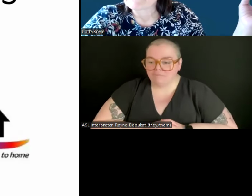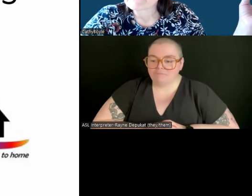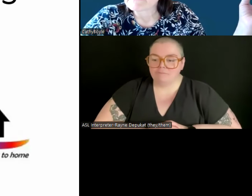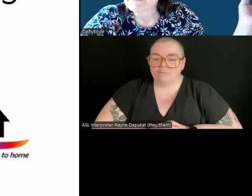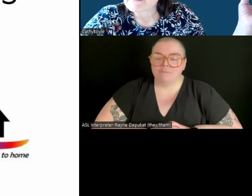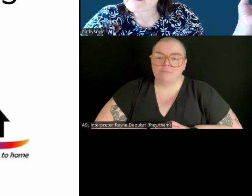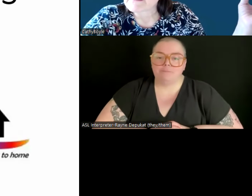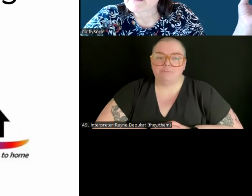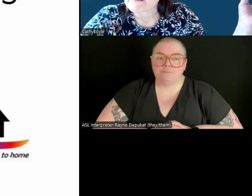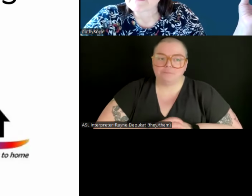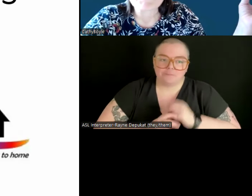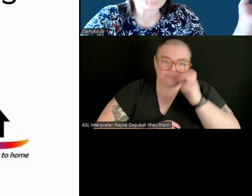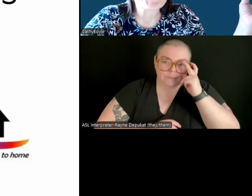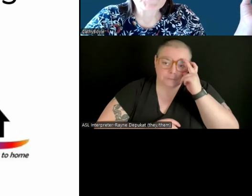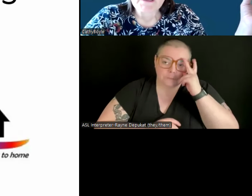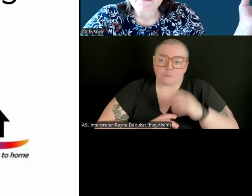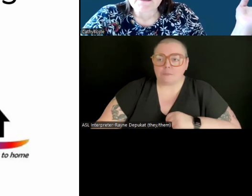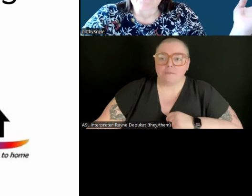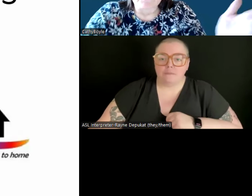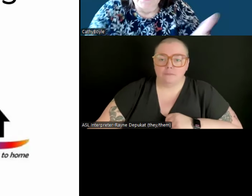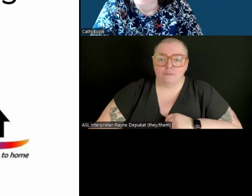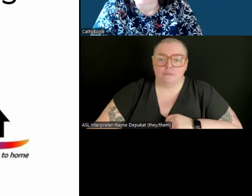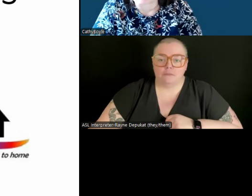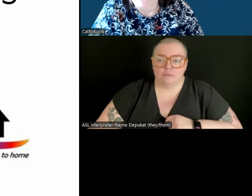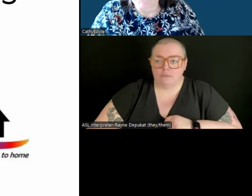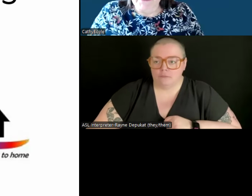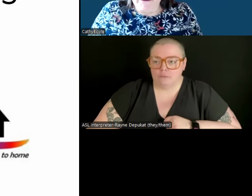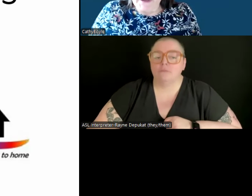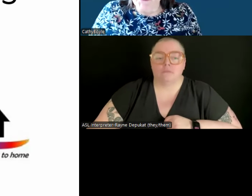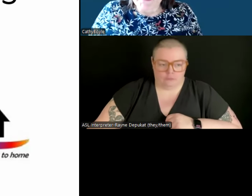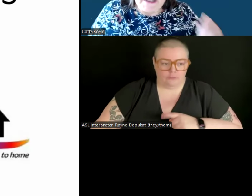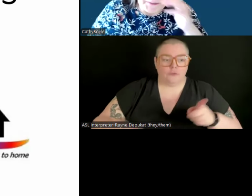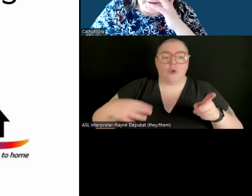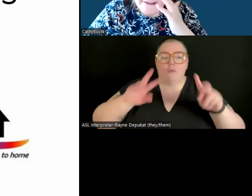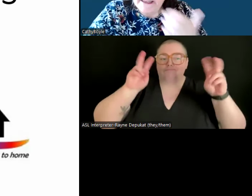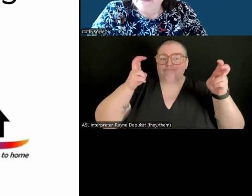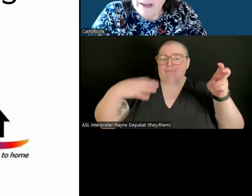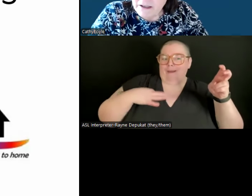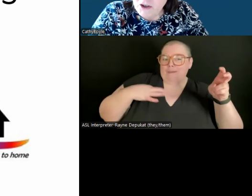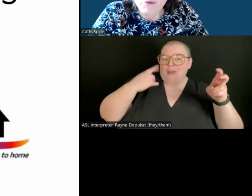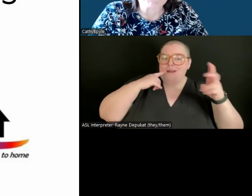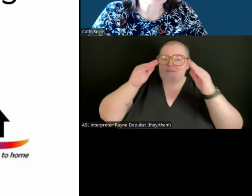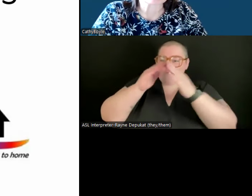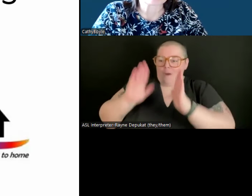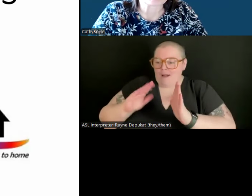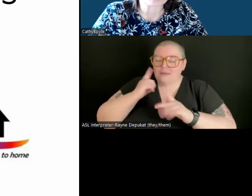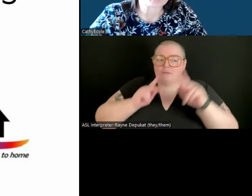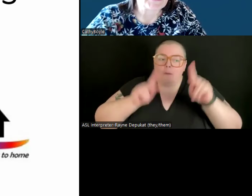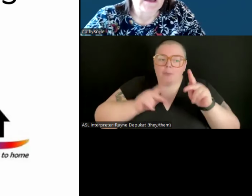And let's see. So, applying for housing for people with disabilities in